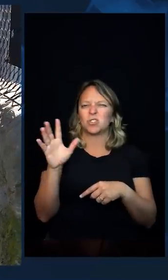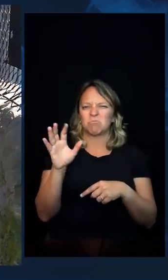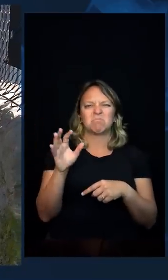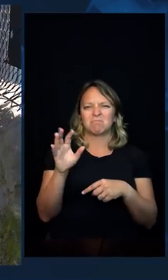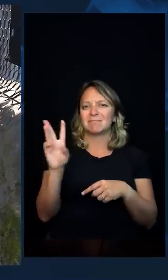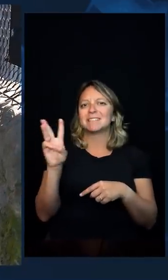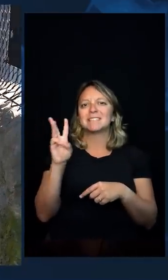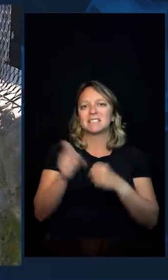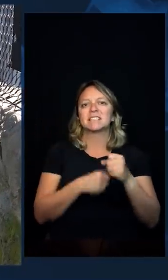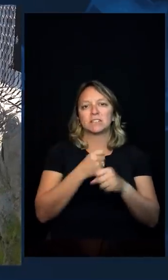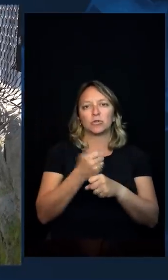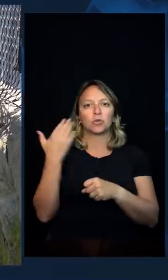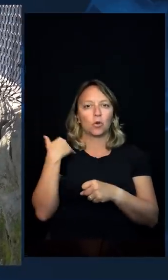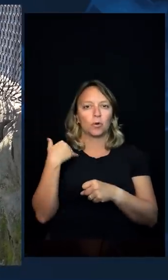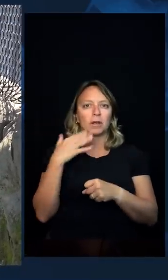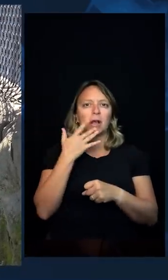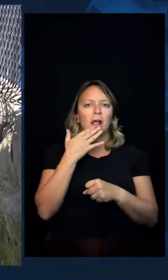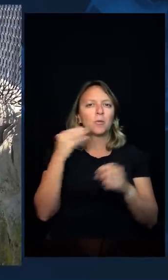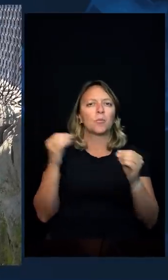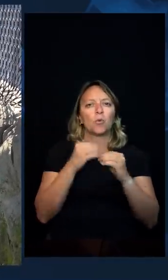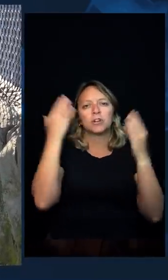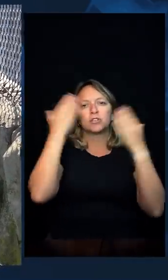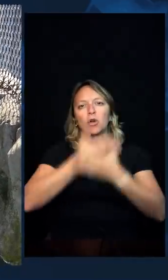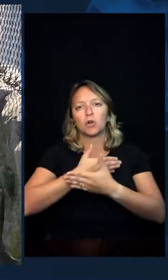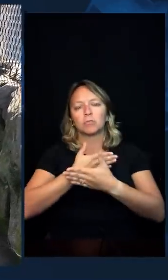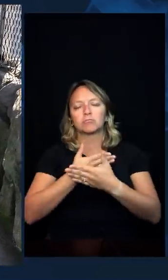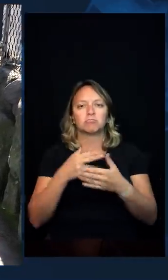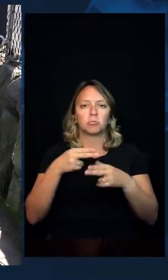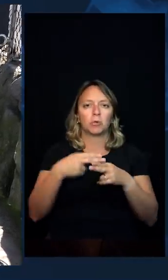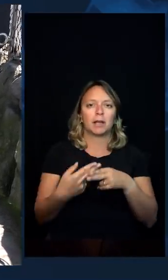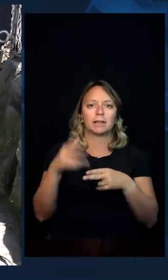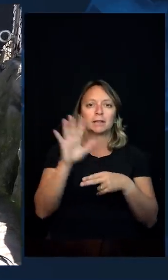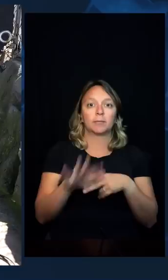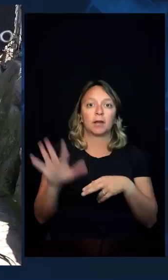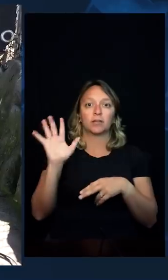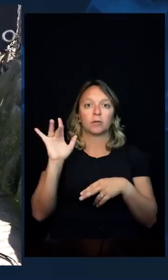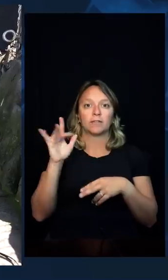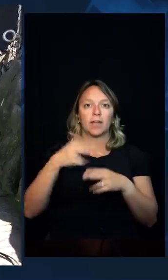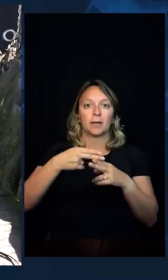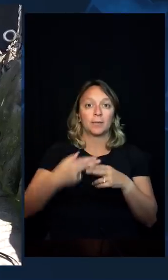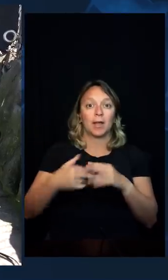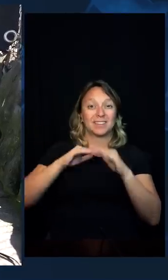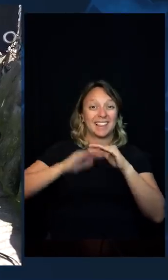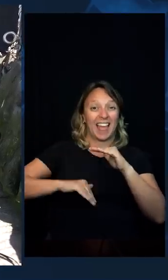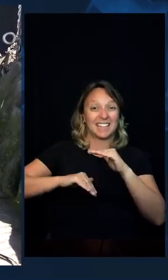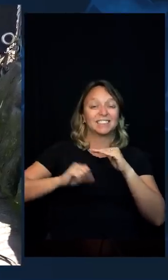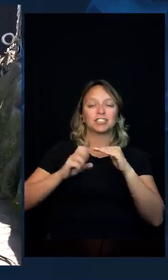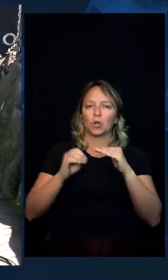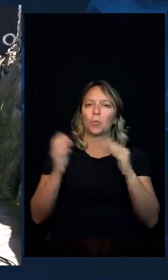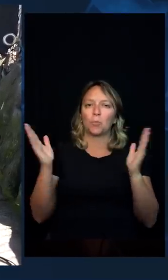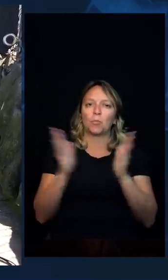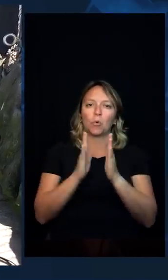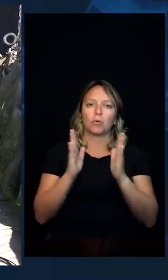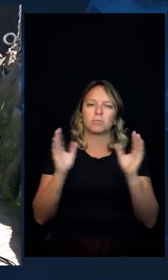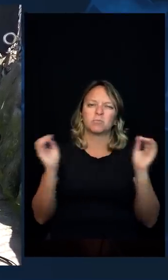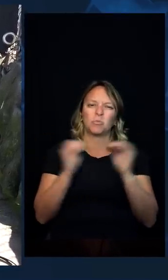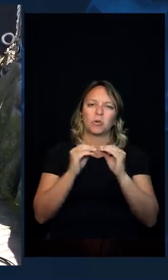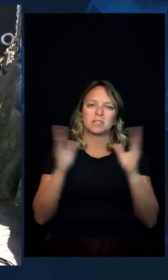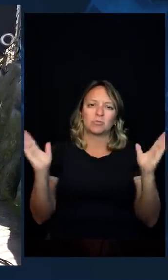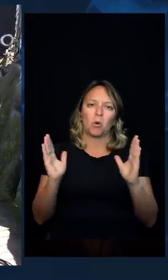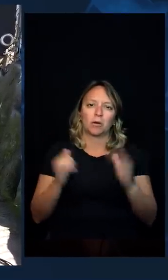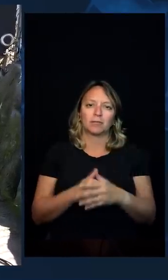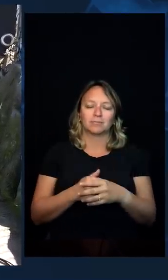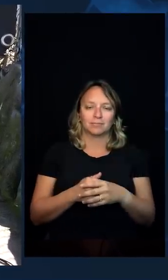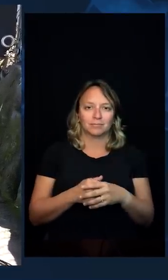ago, and he's the darker of the two harbor seals. He weighs about 25 pounds less than Barney, so he is a bit smaller.